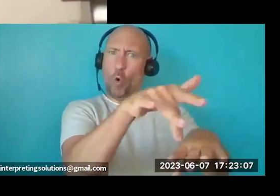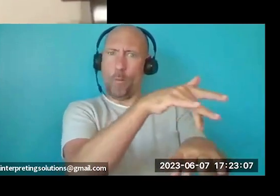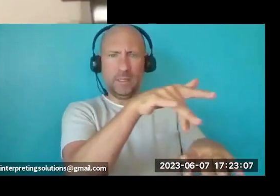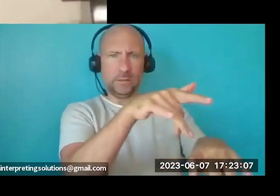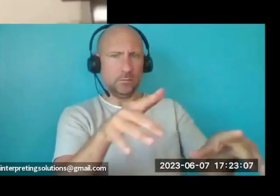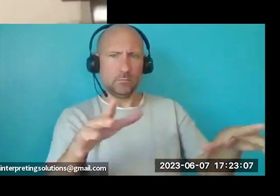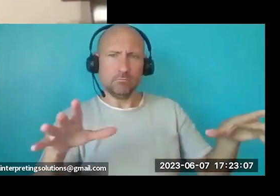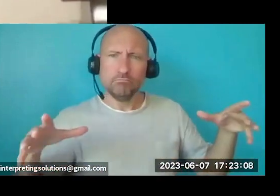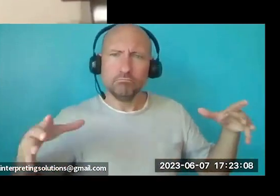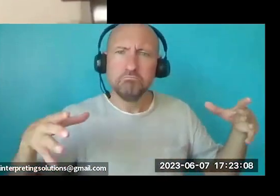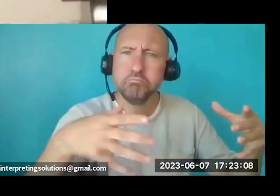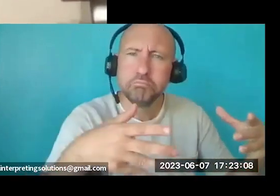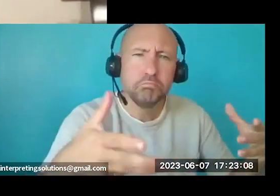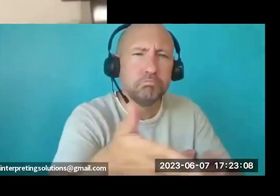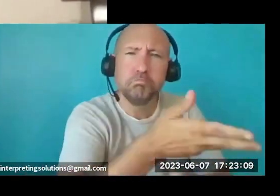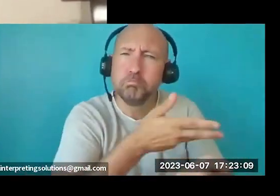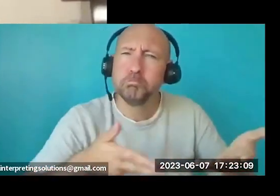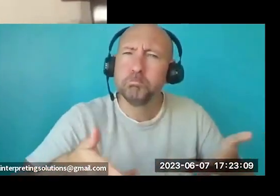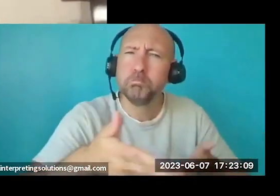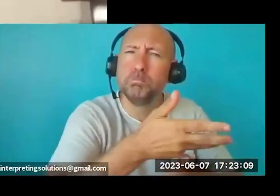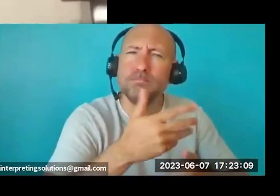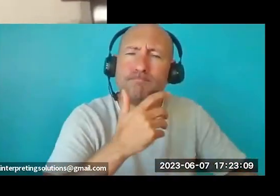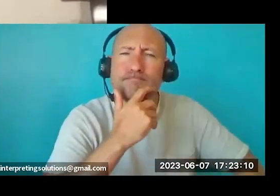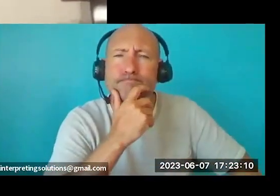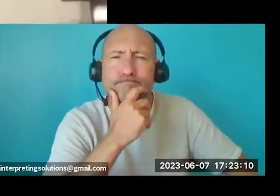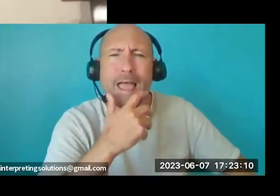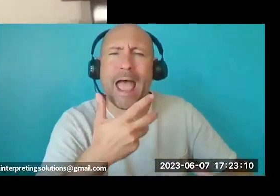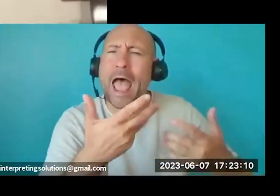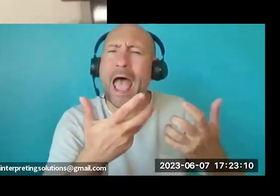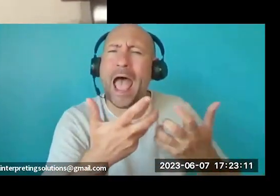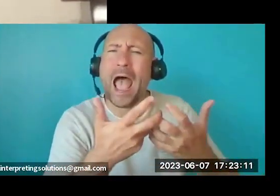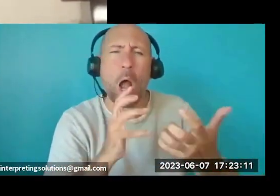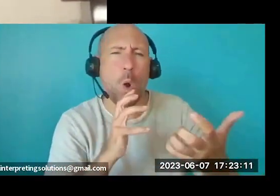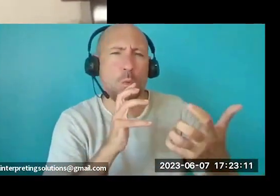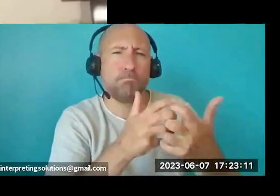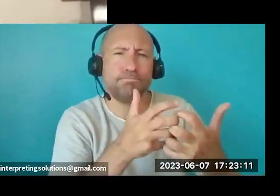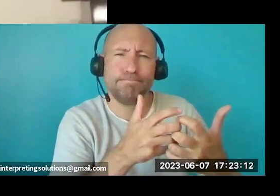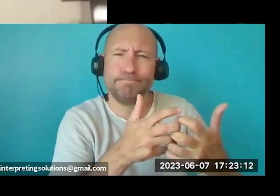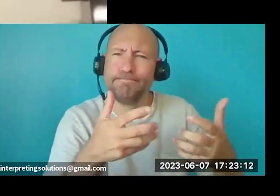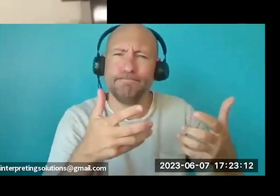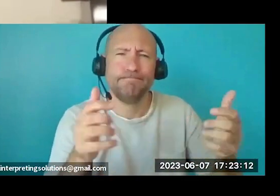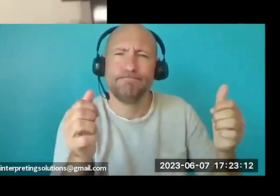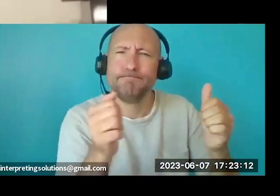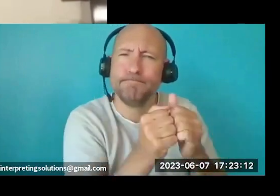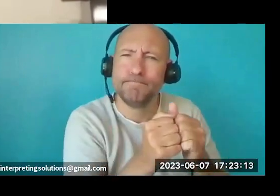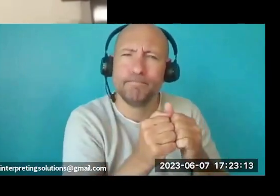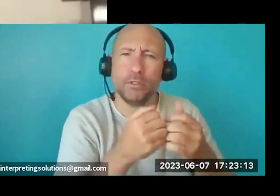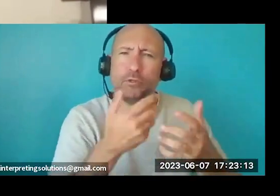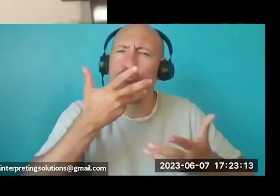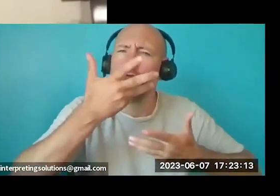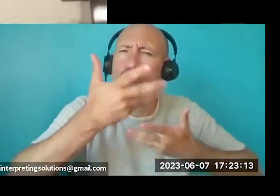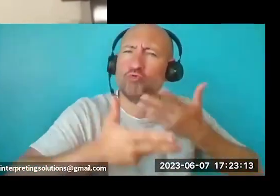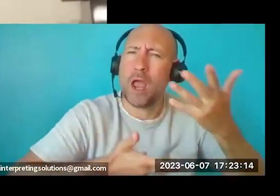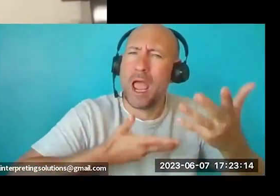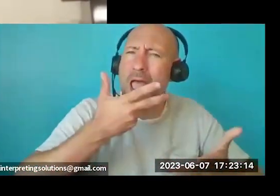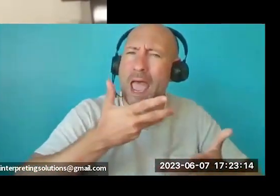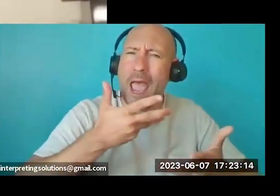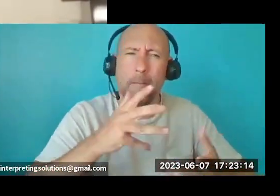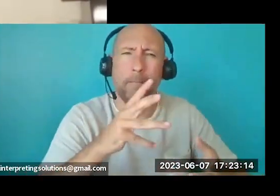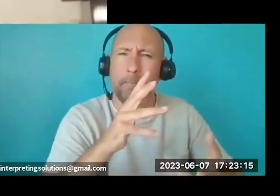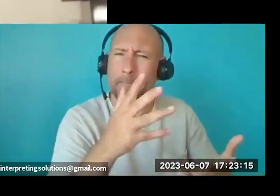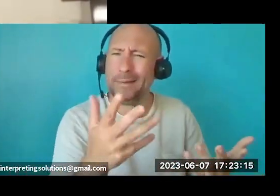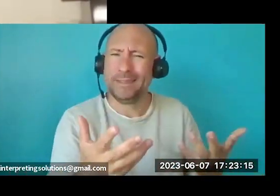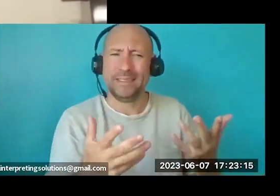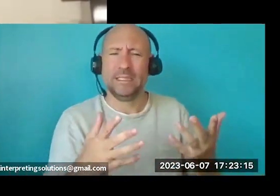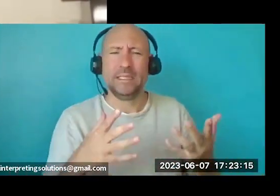performers, and find or strike a sort of compromise, if I may say so, in order not